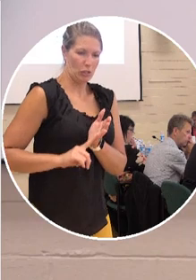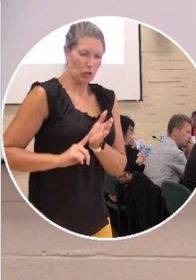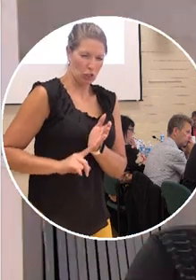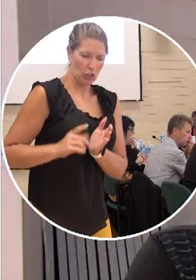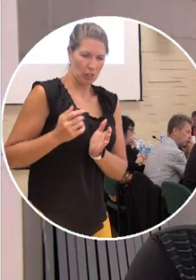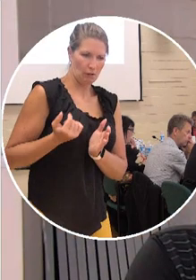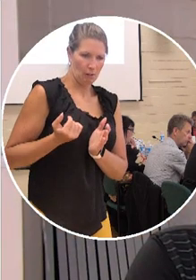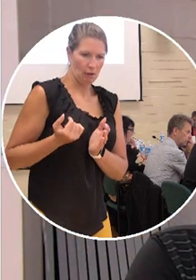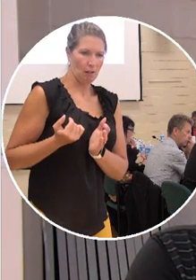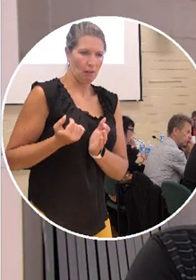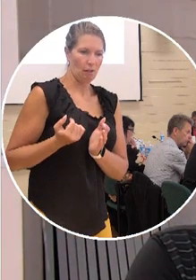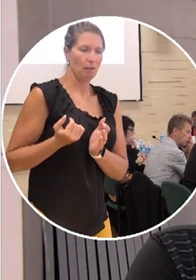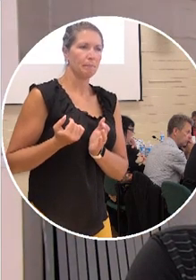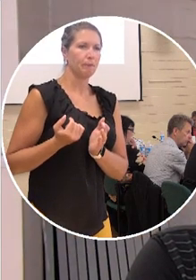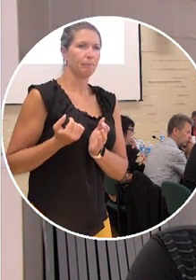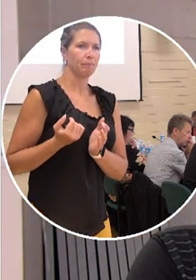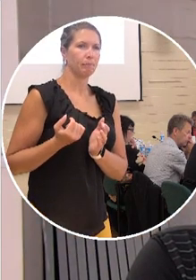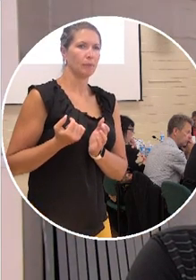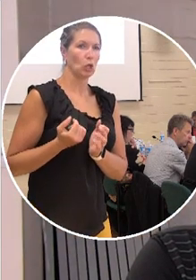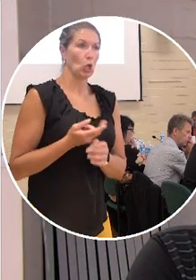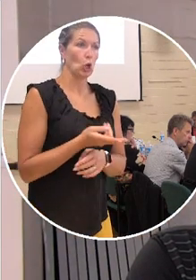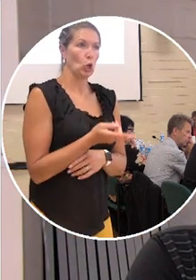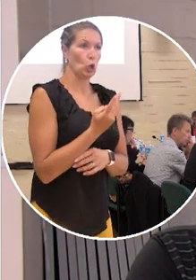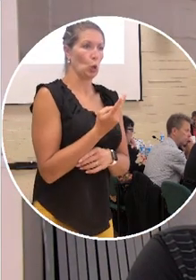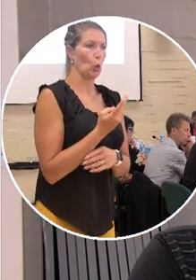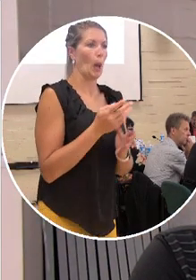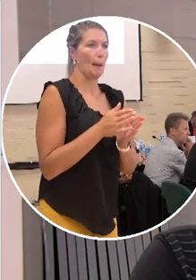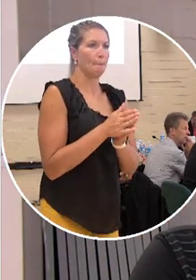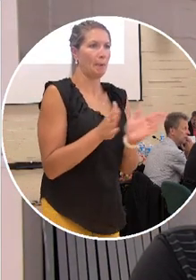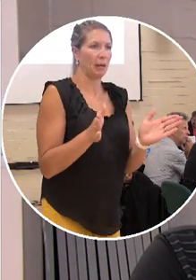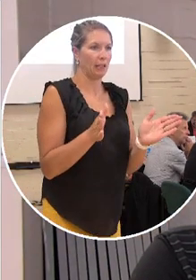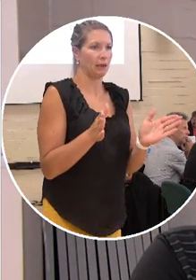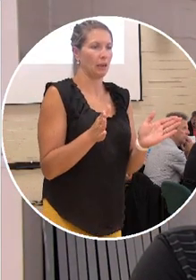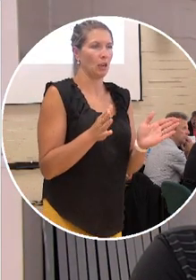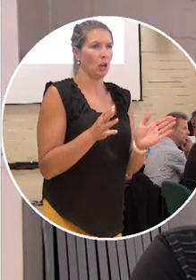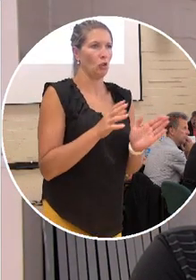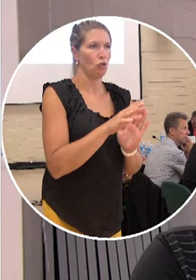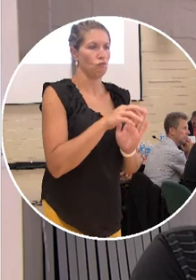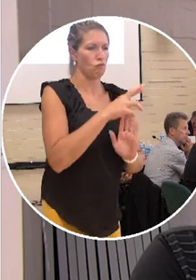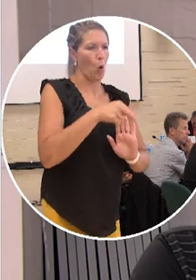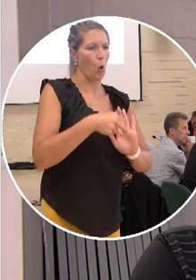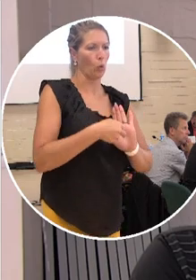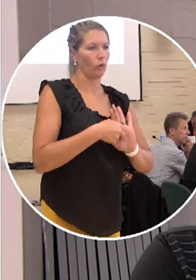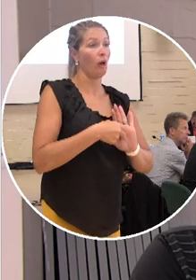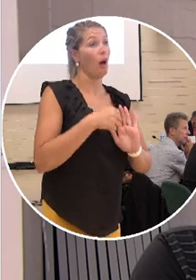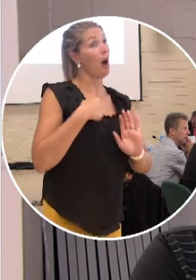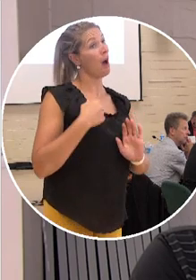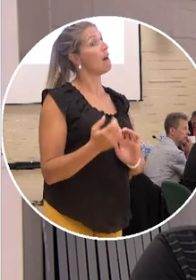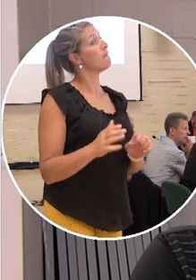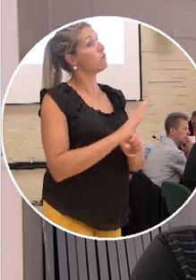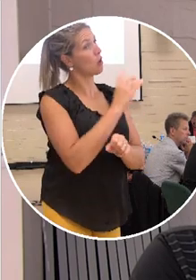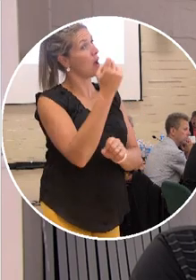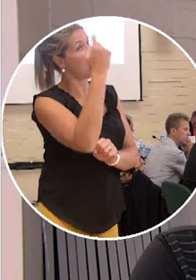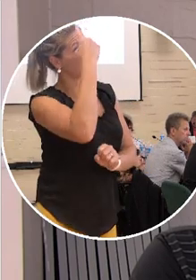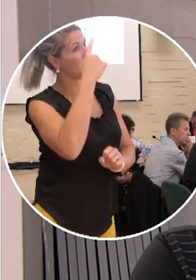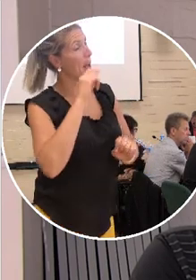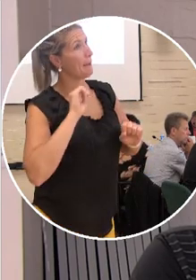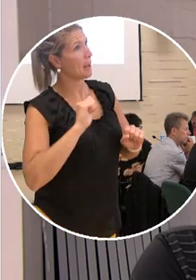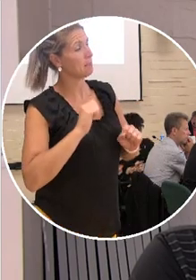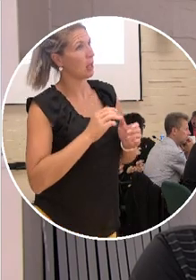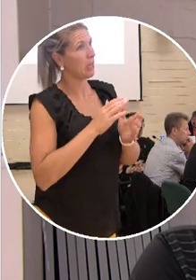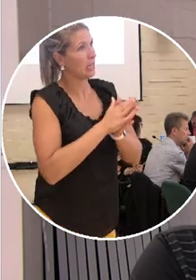refers to holding two public offices simultaneously, which I totally understand would be a conflict of